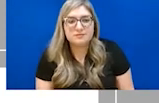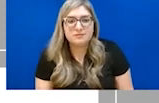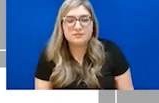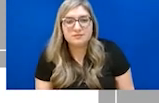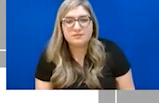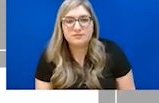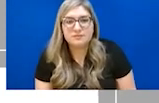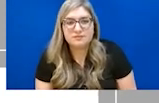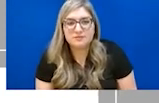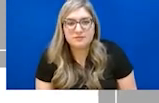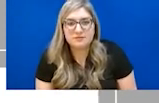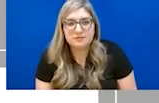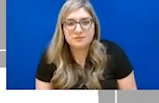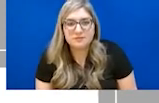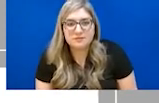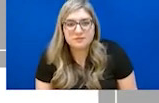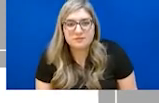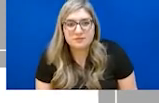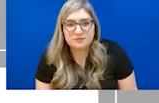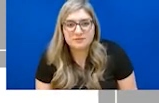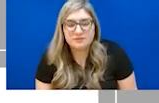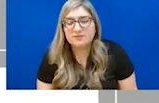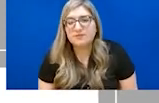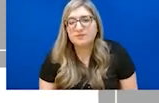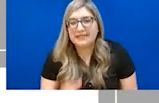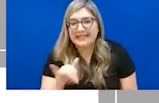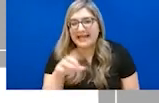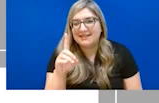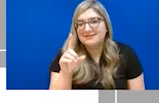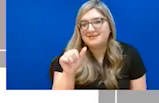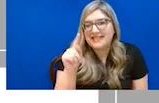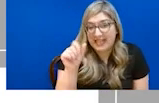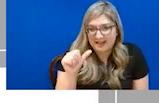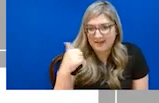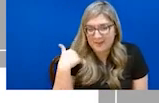admit I'm still working with a lot of that data because it's